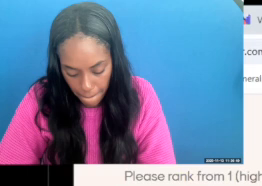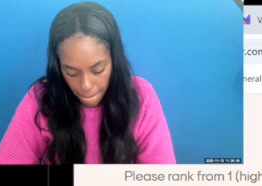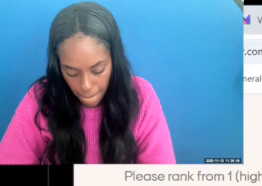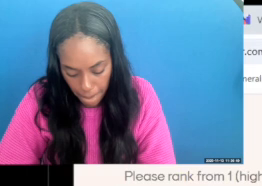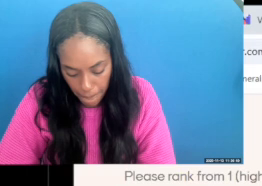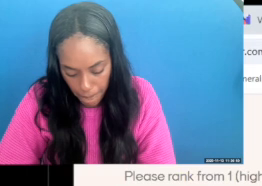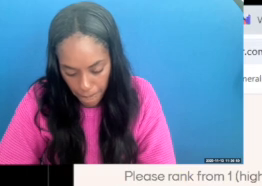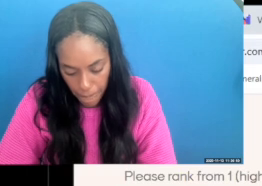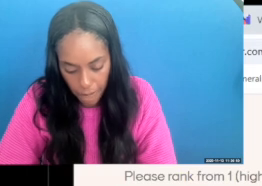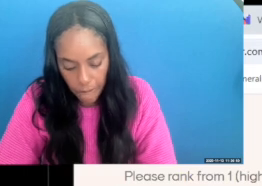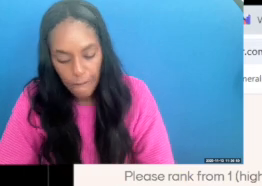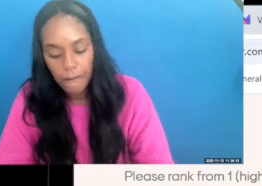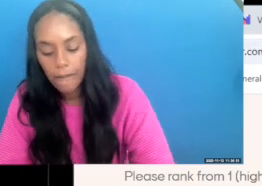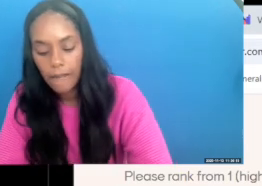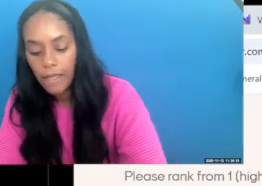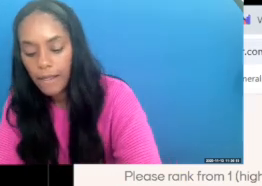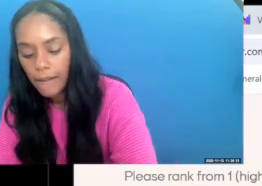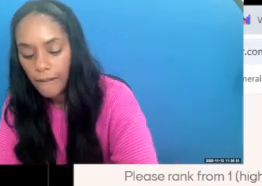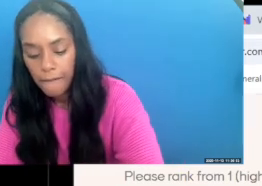Things seem to have slowed down quite a bit.